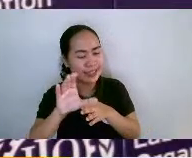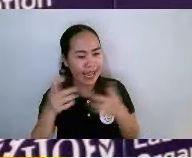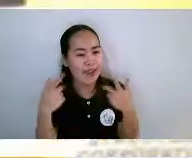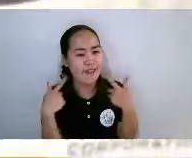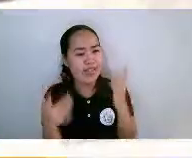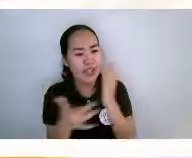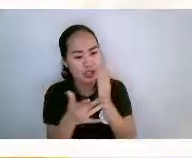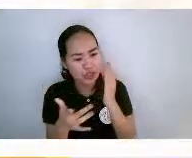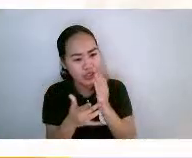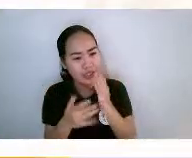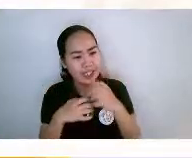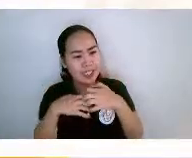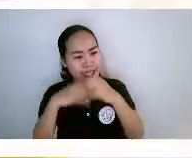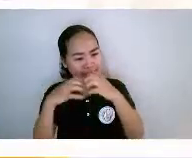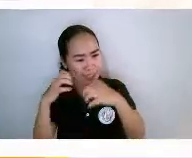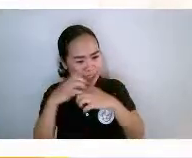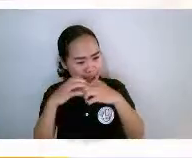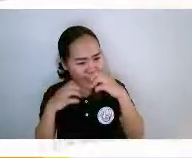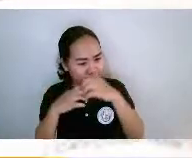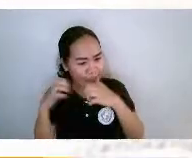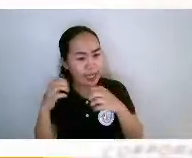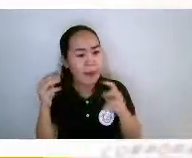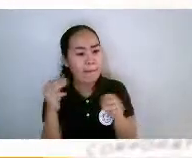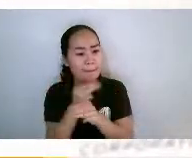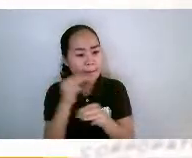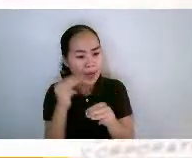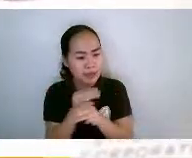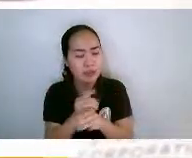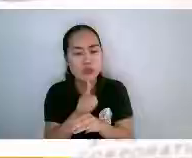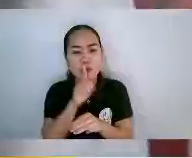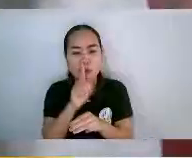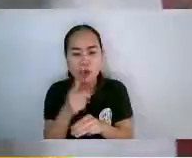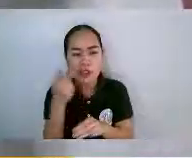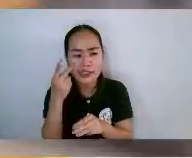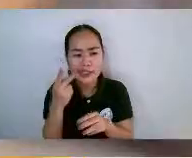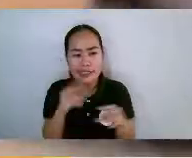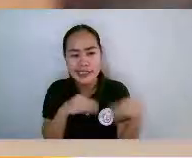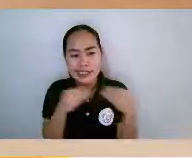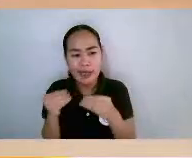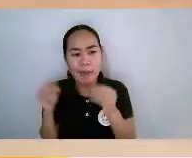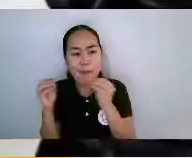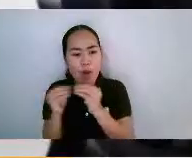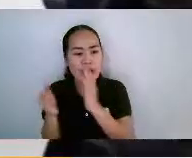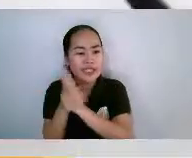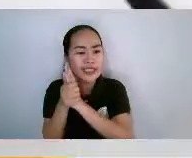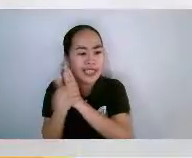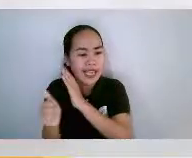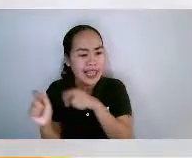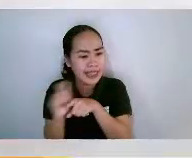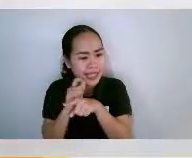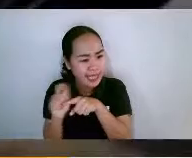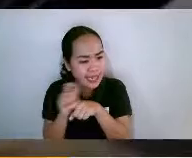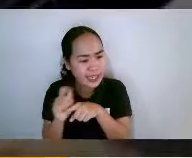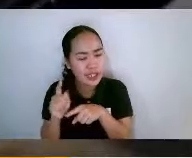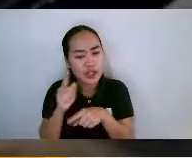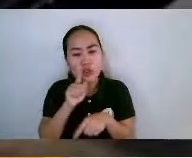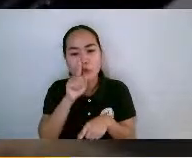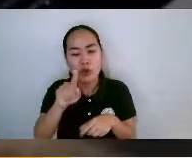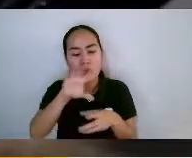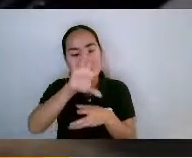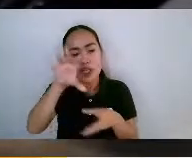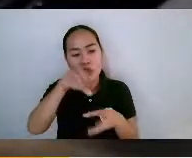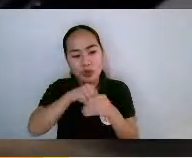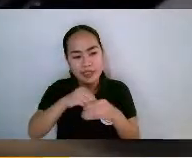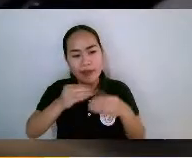math. We have provided skills training and skills upgrading and inclusive lifelong